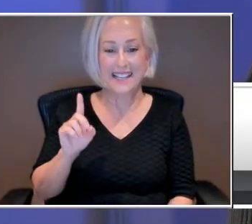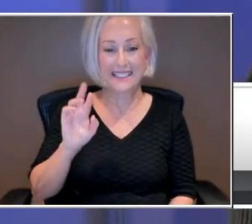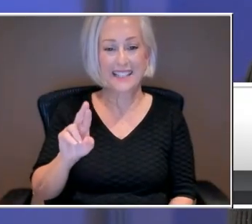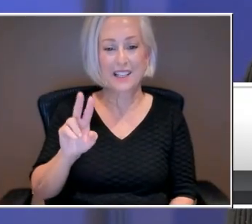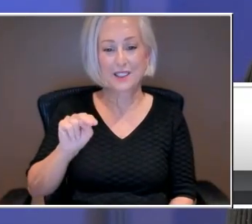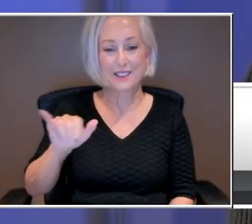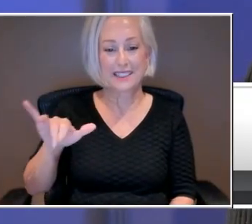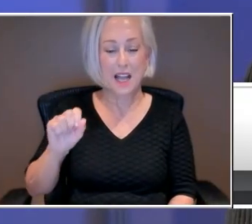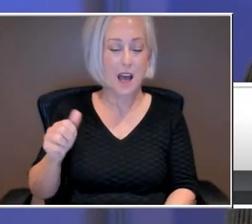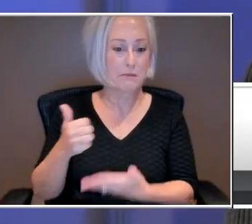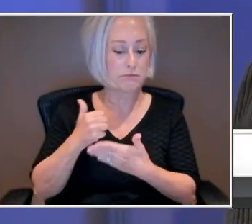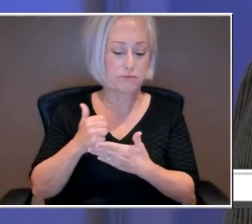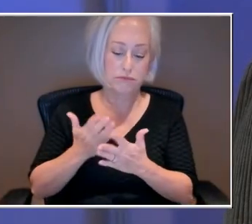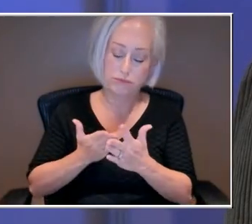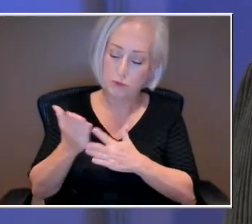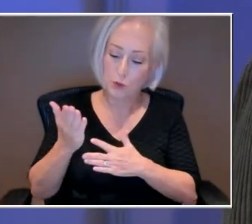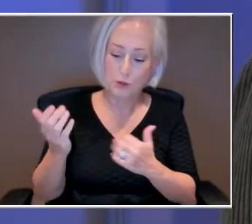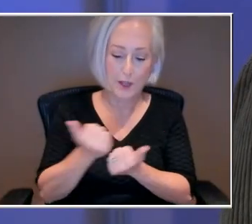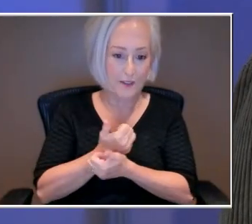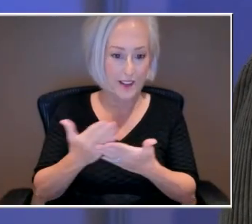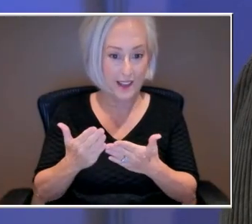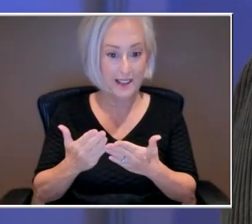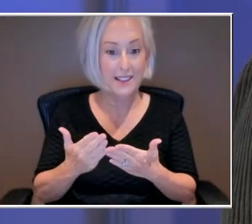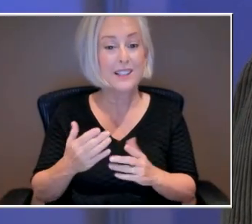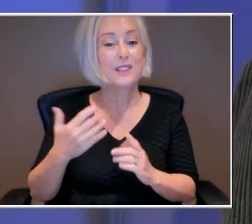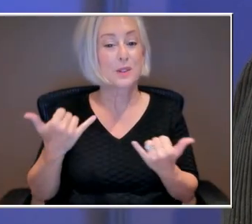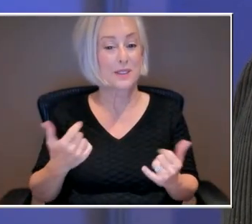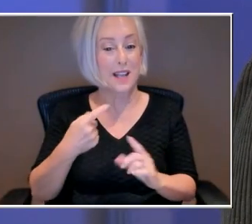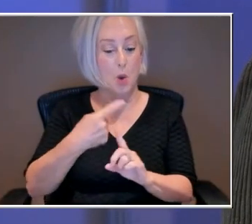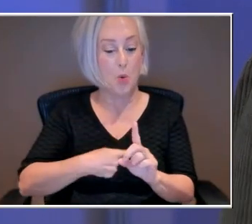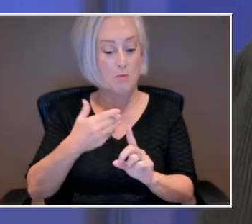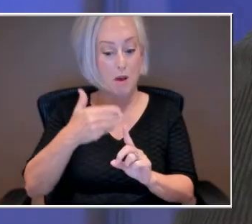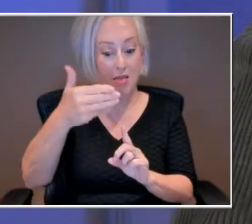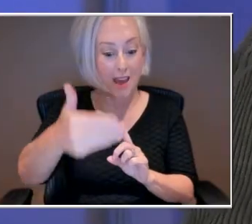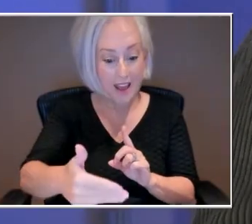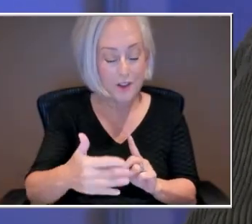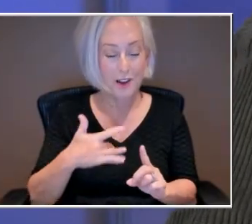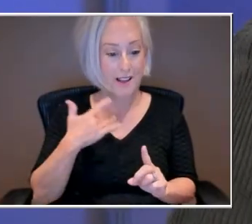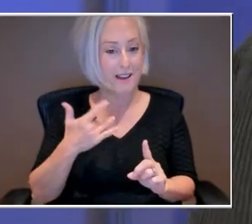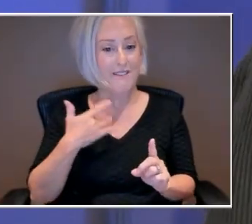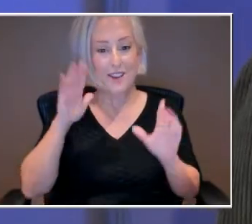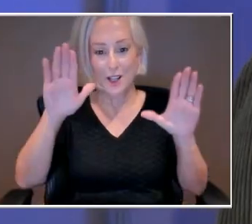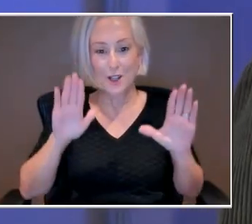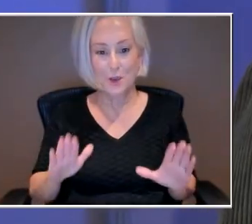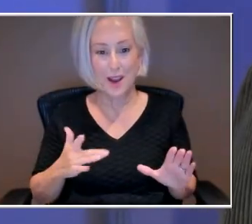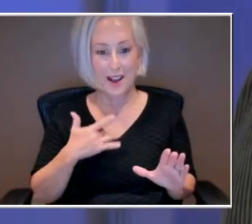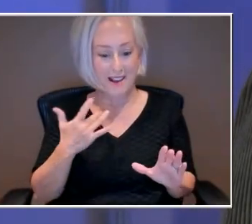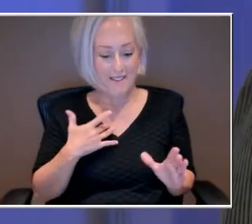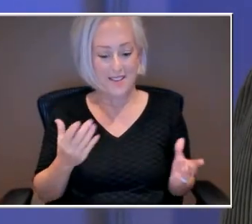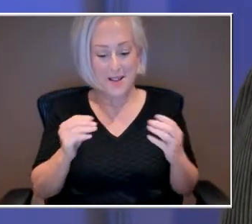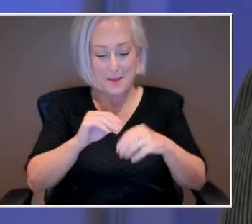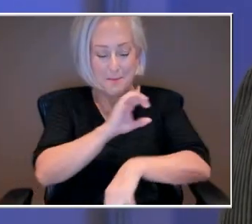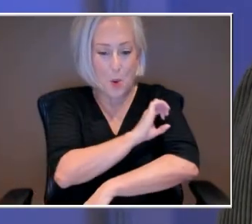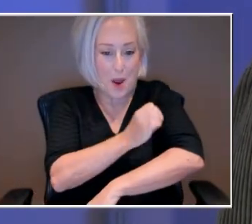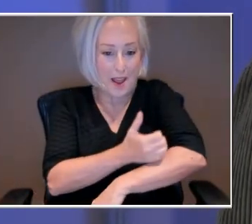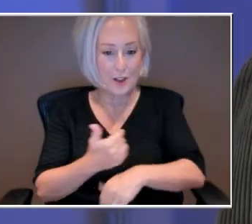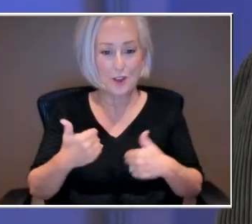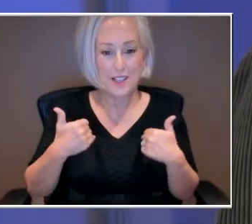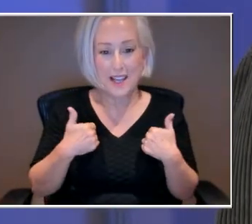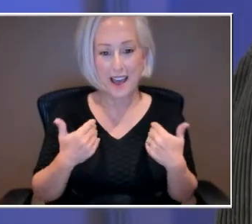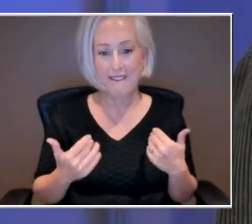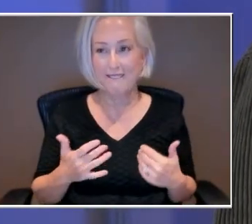And so I'm almost a month out, feeling great. I already feel like I have some energy back and feeling more like